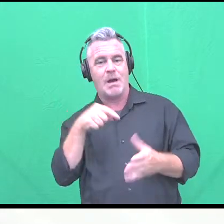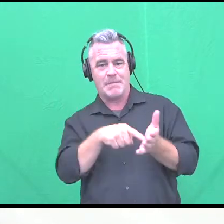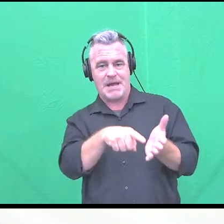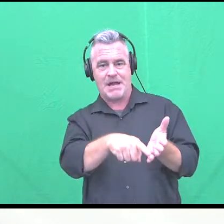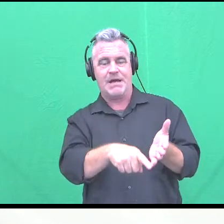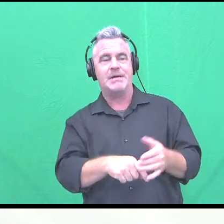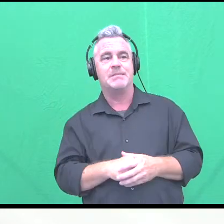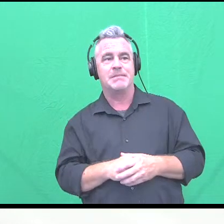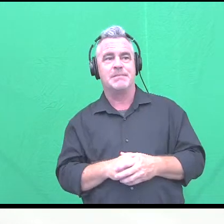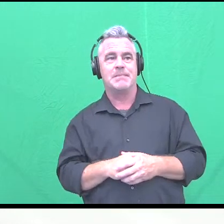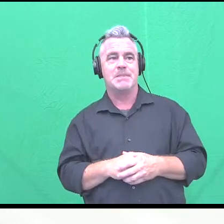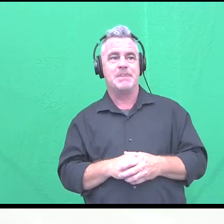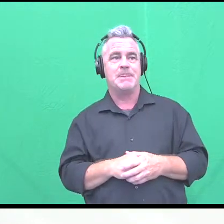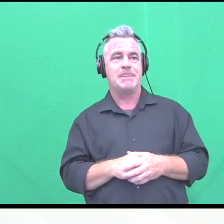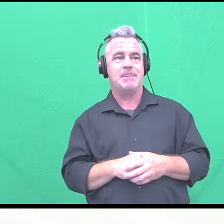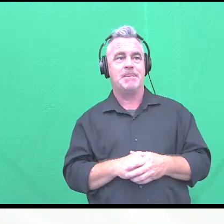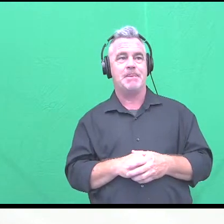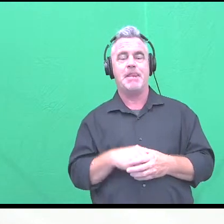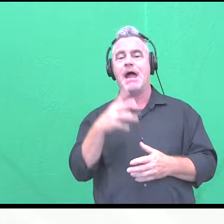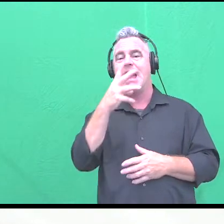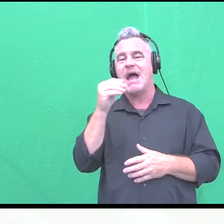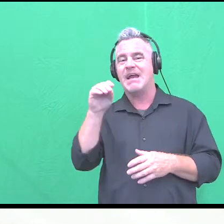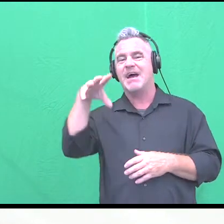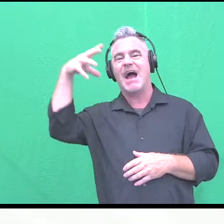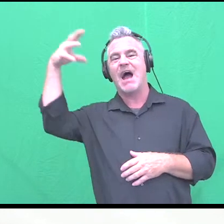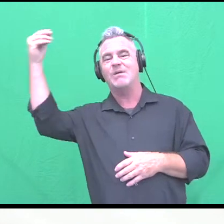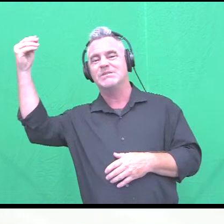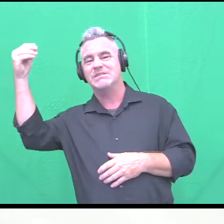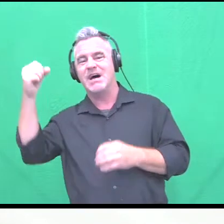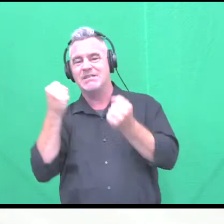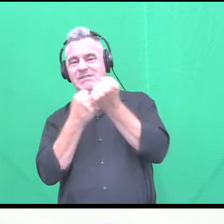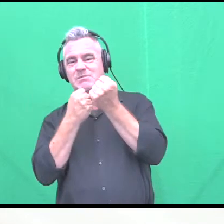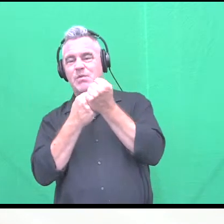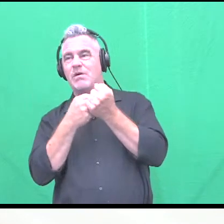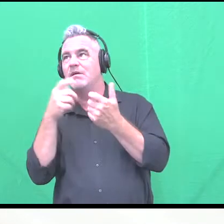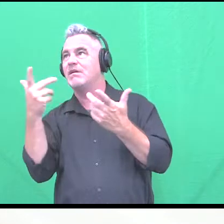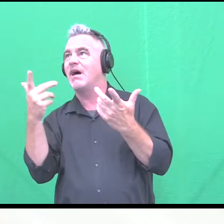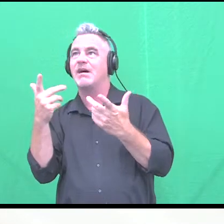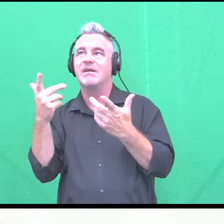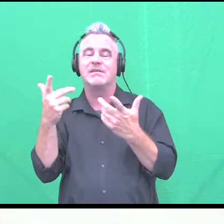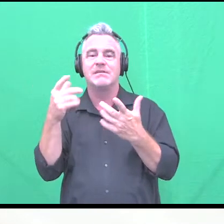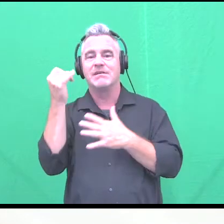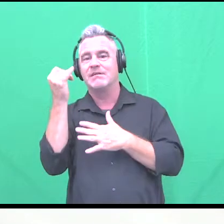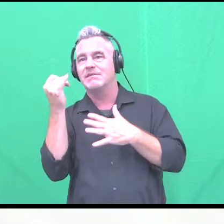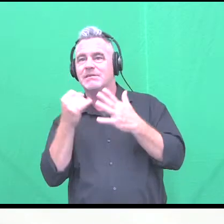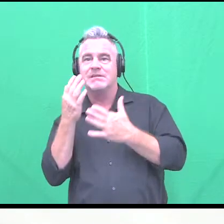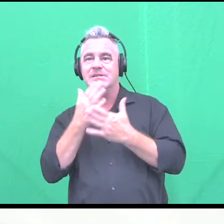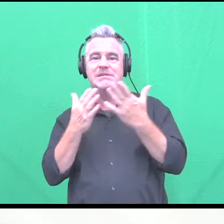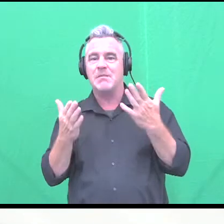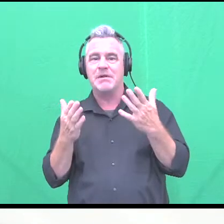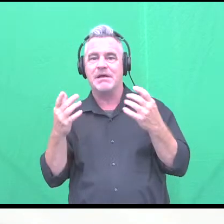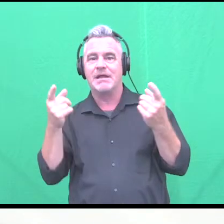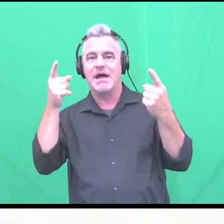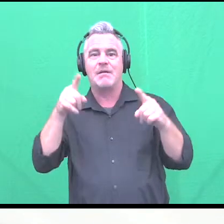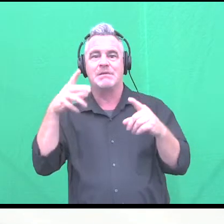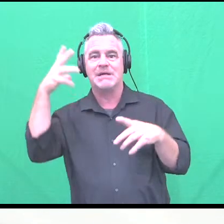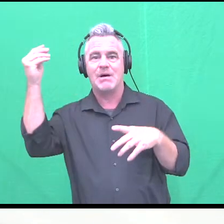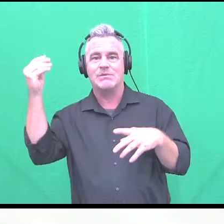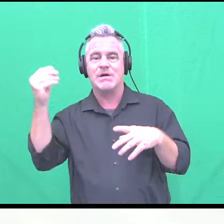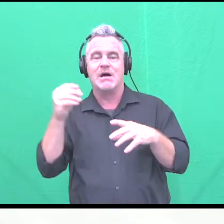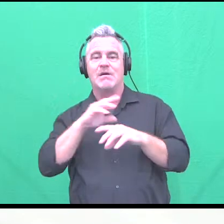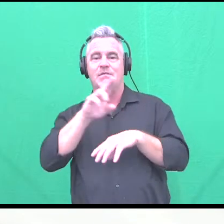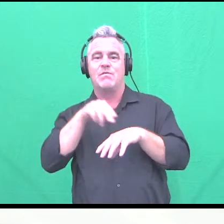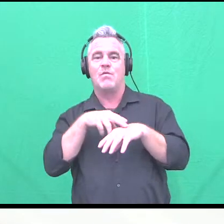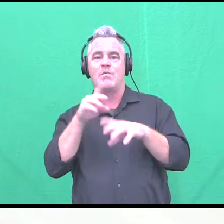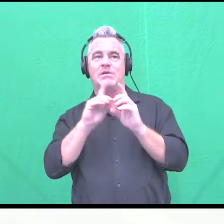to support any outside services, like if they had a person to come in to support, to do art enrichment or activities or something along those lines. They use